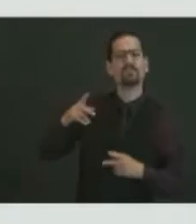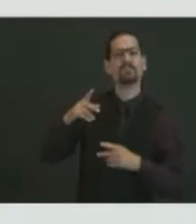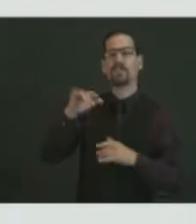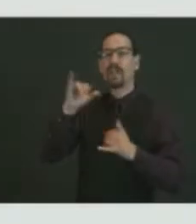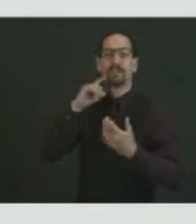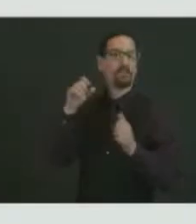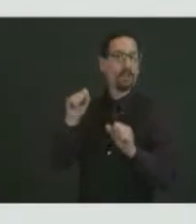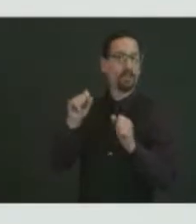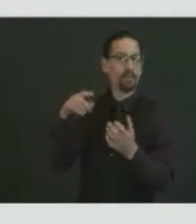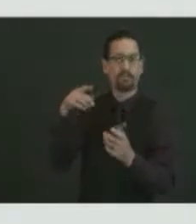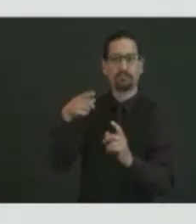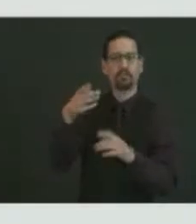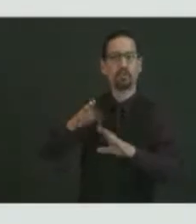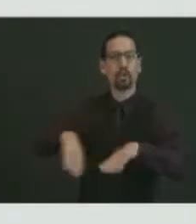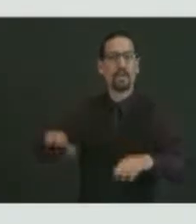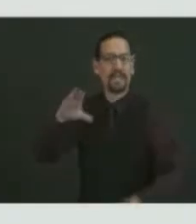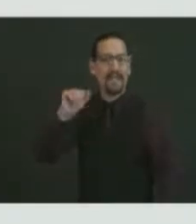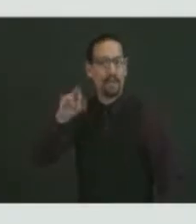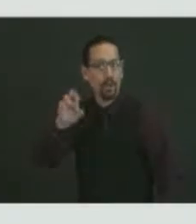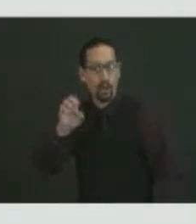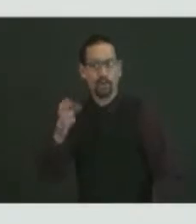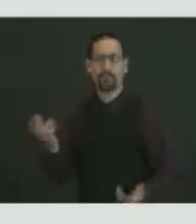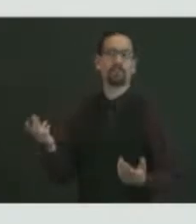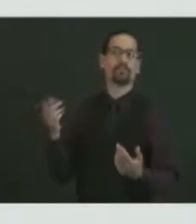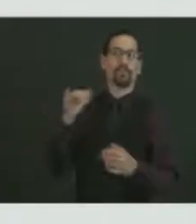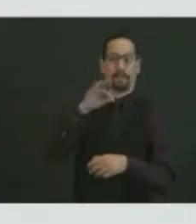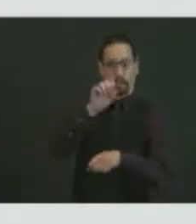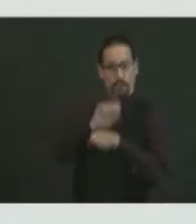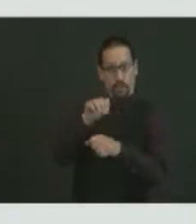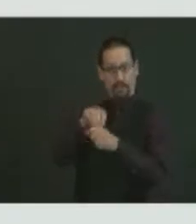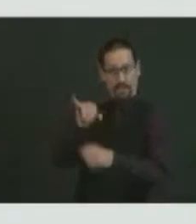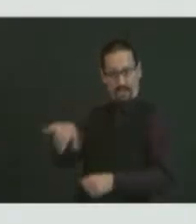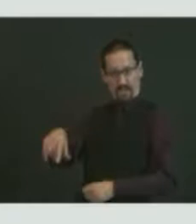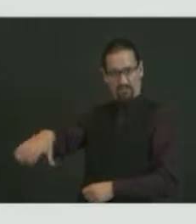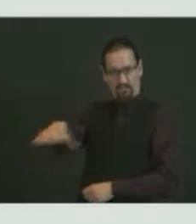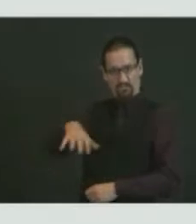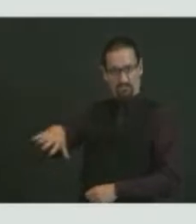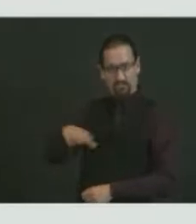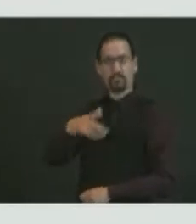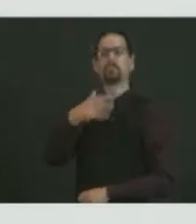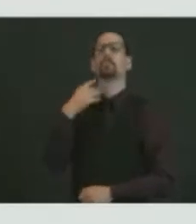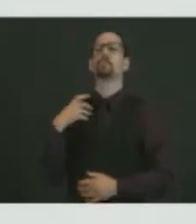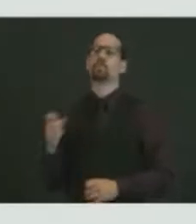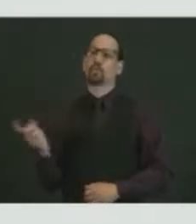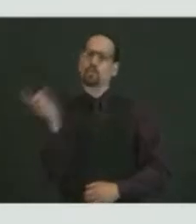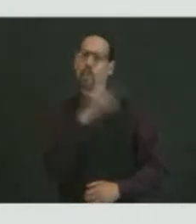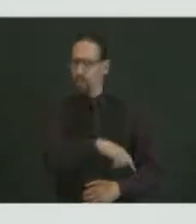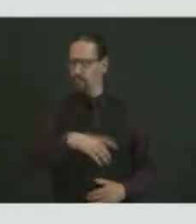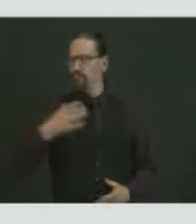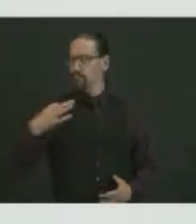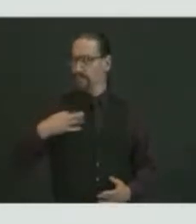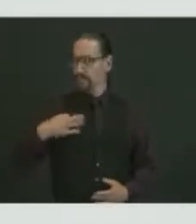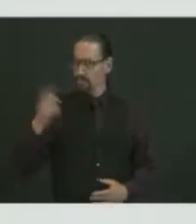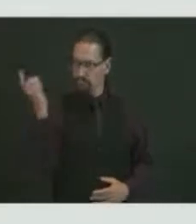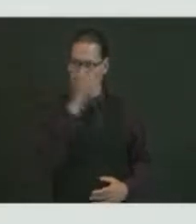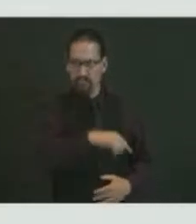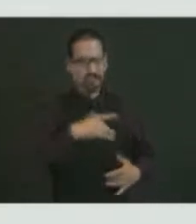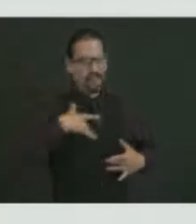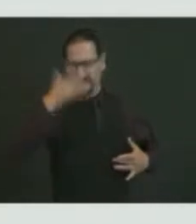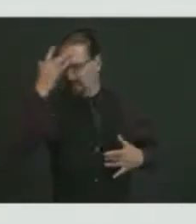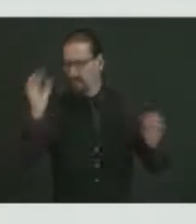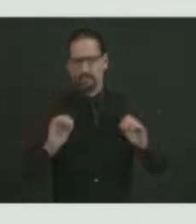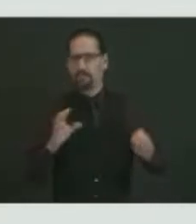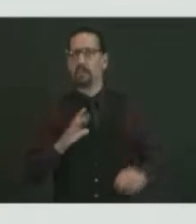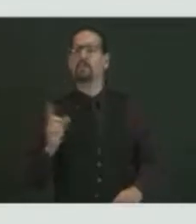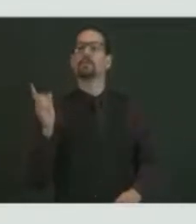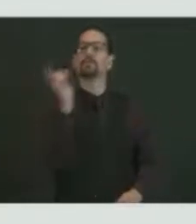If you fall into one of these categories and you're willing to go be tested, even if you don't feel sick, you can, as